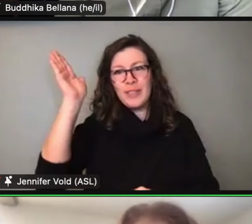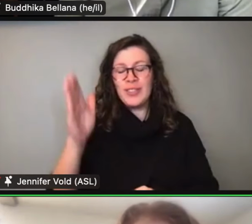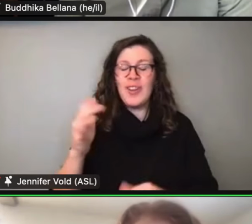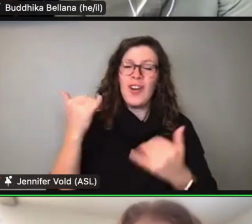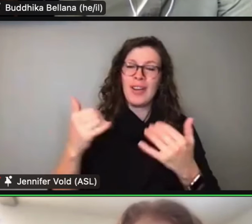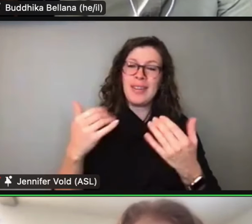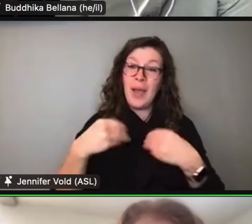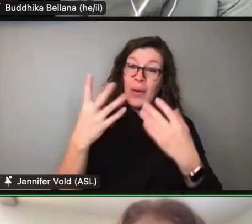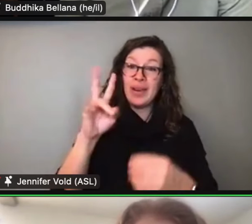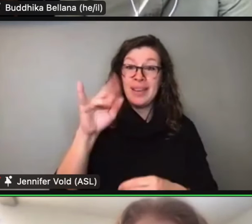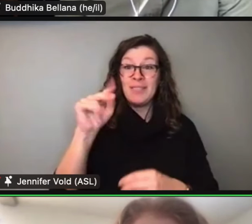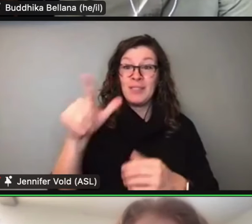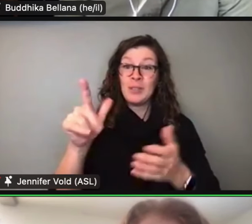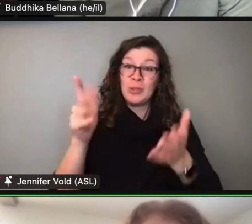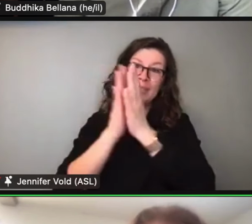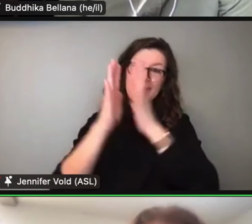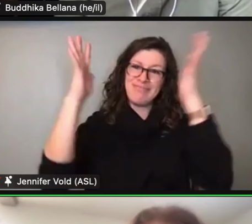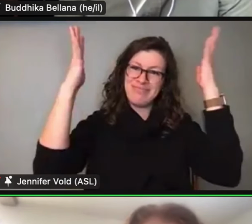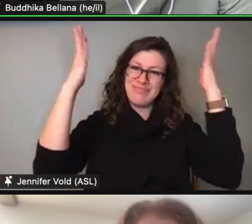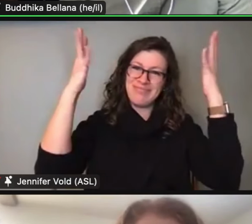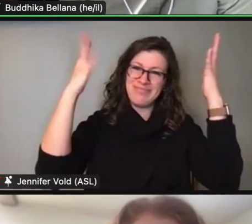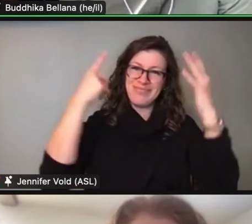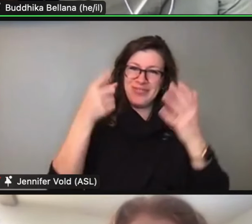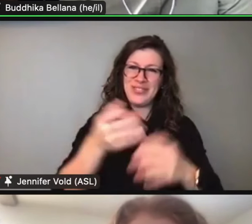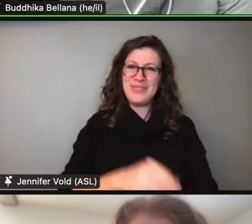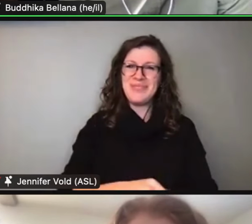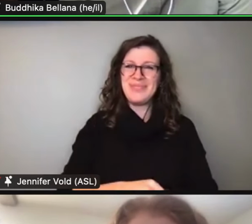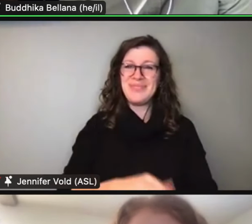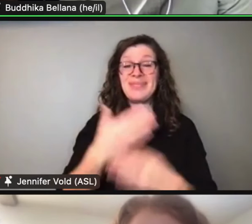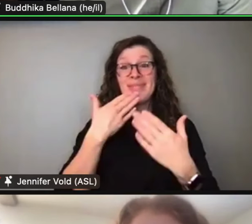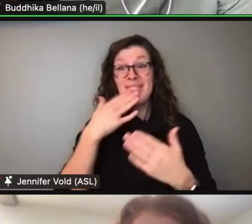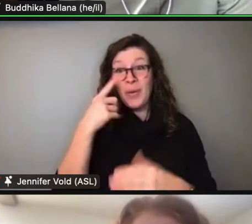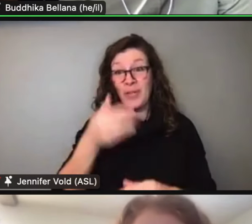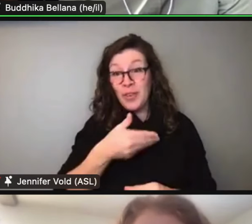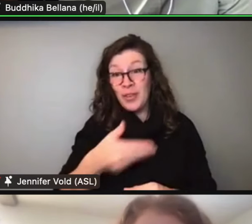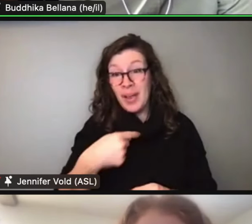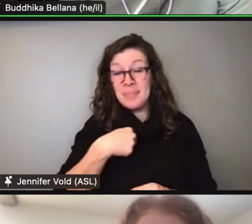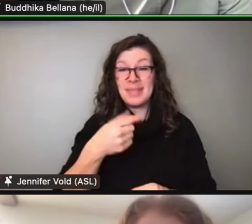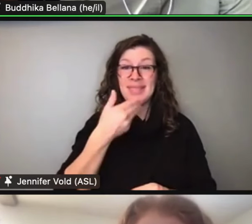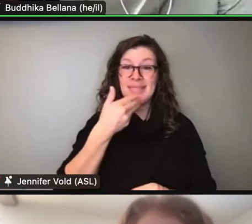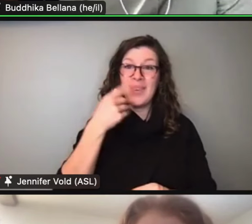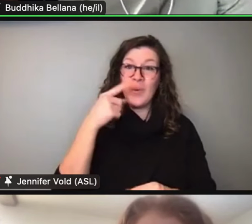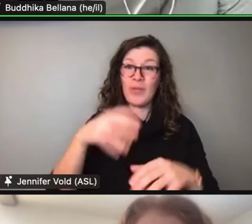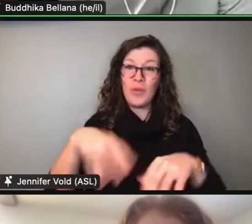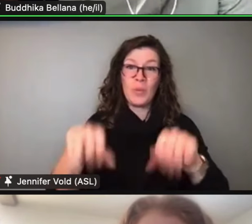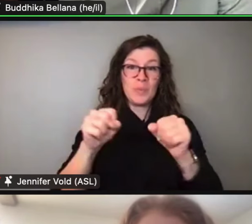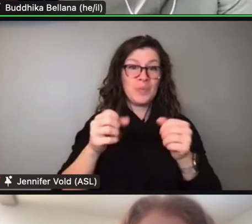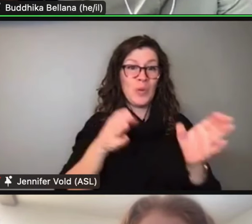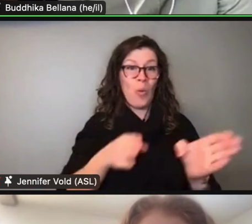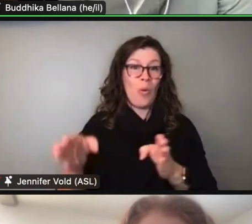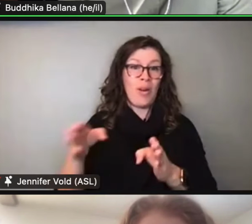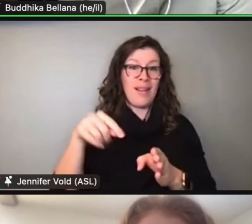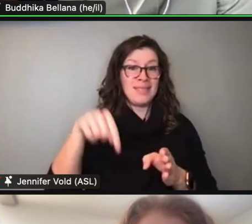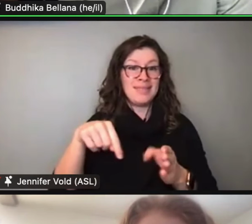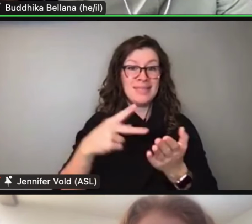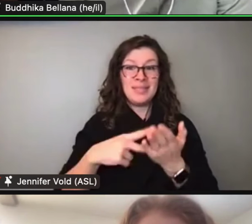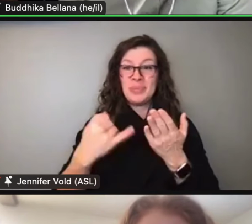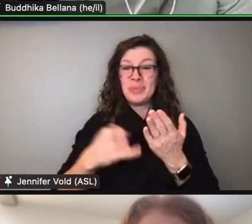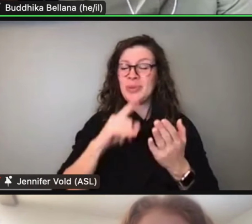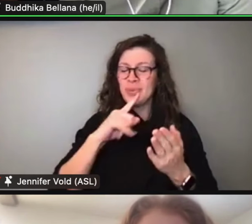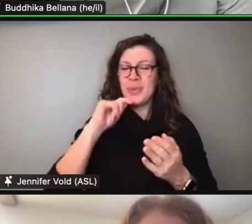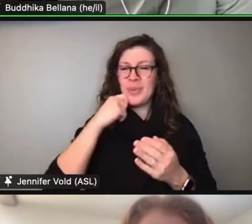virtual round of applause again. Thank you for having me, for organizing this project. It's super